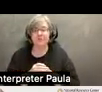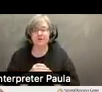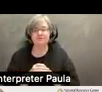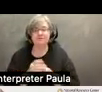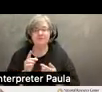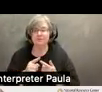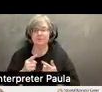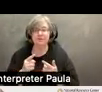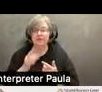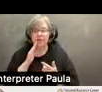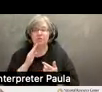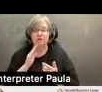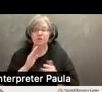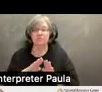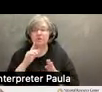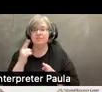for someone who might need that